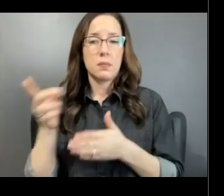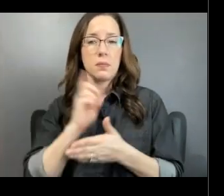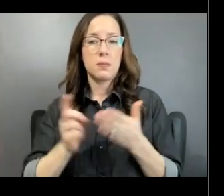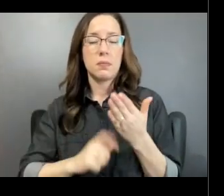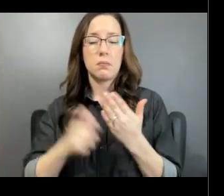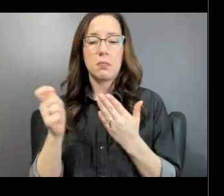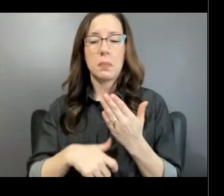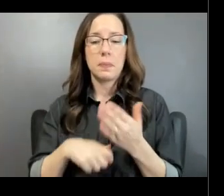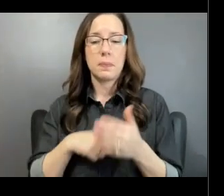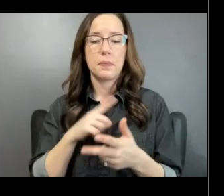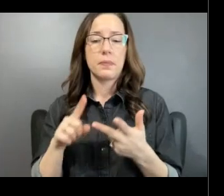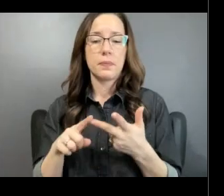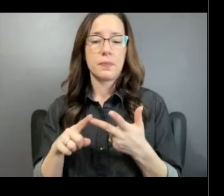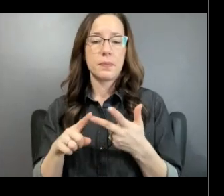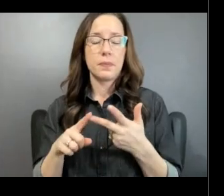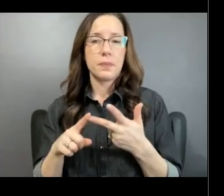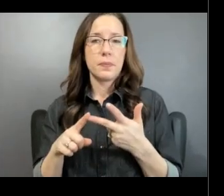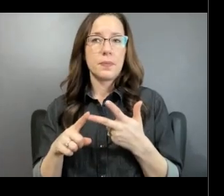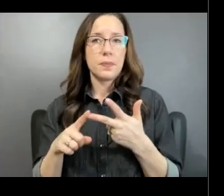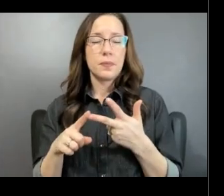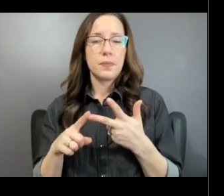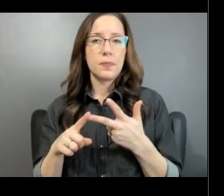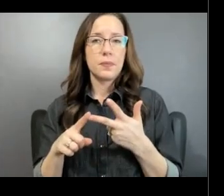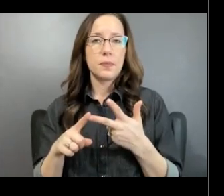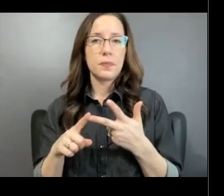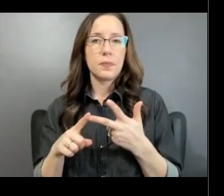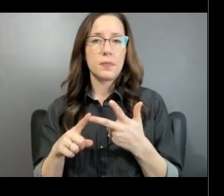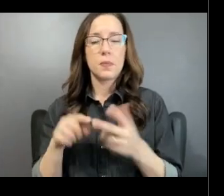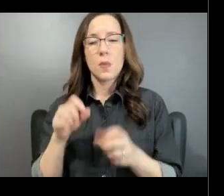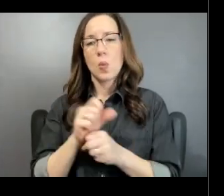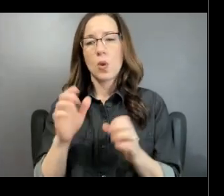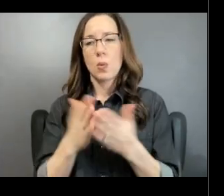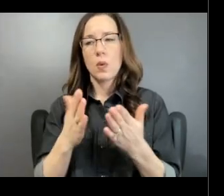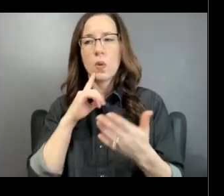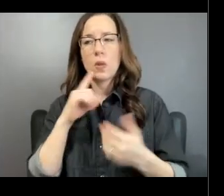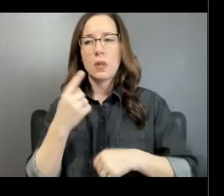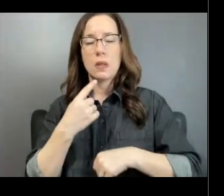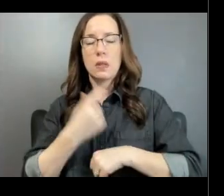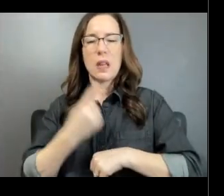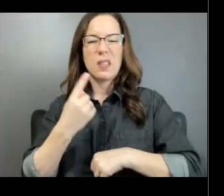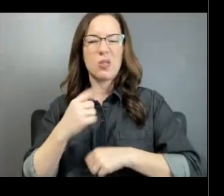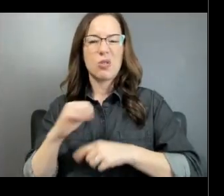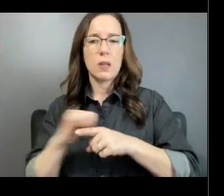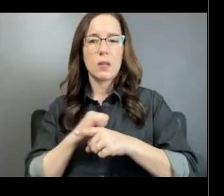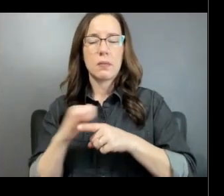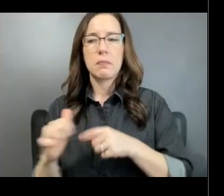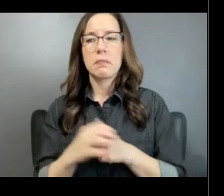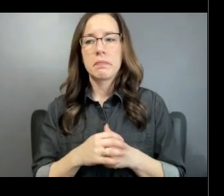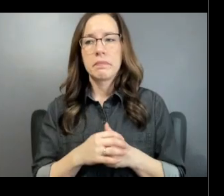Manual, and the workbook for today's training.